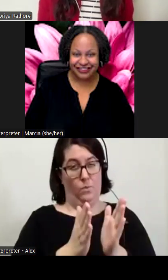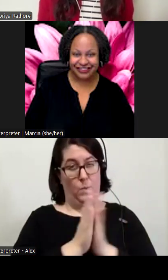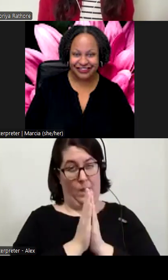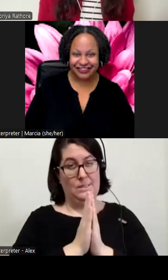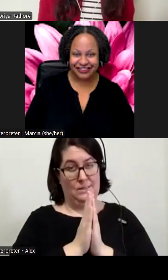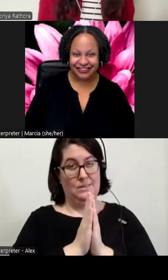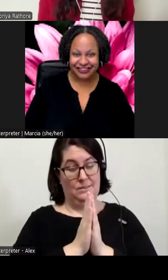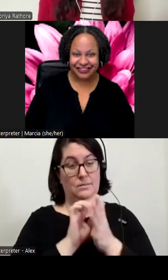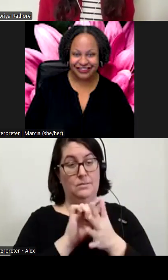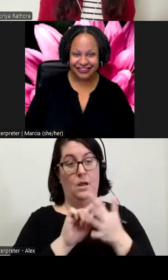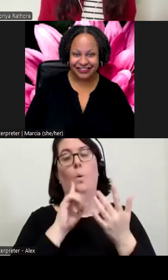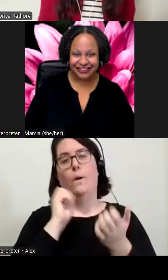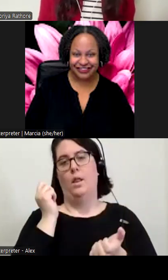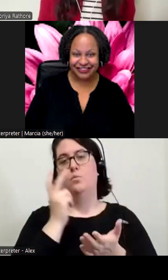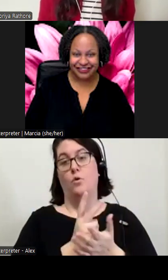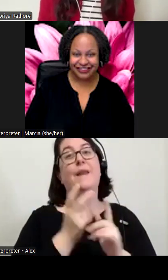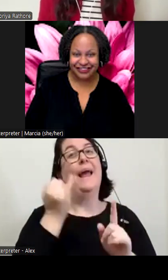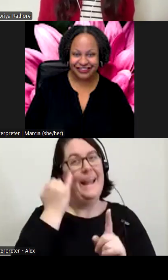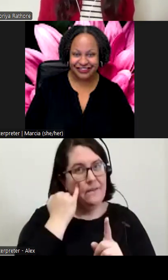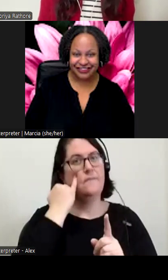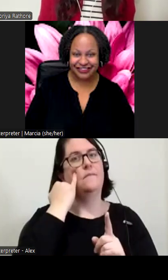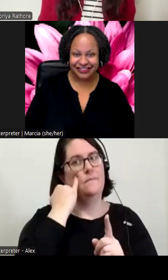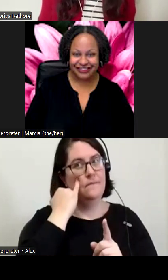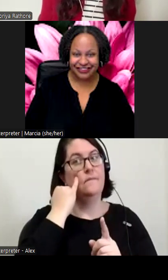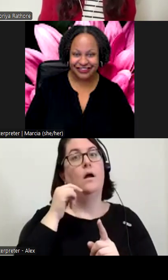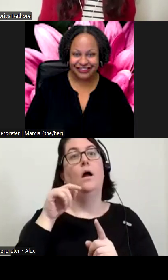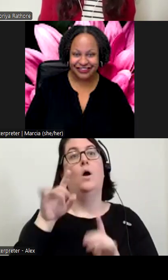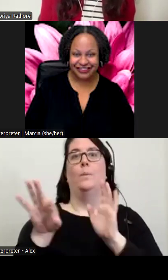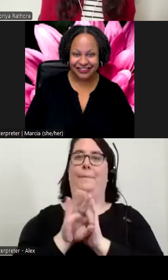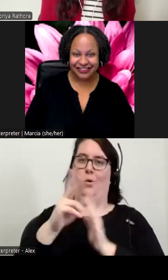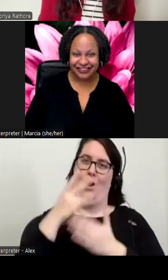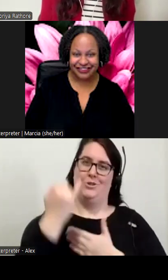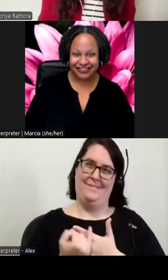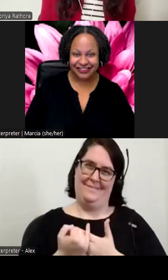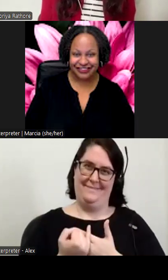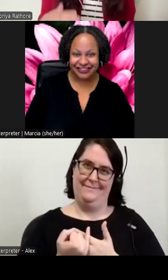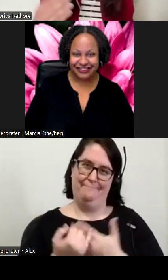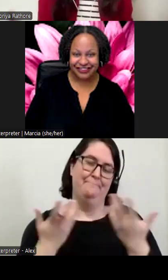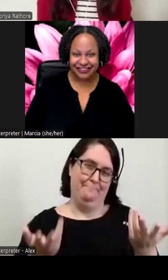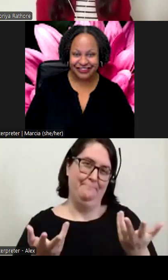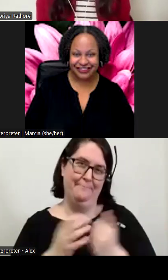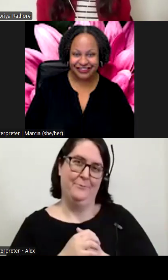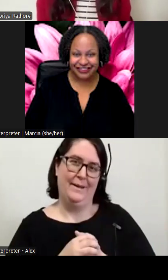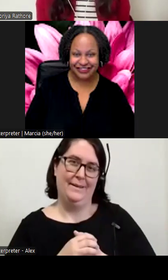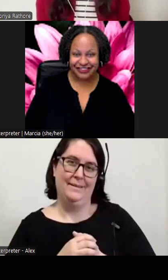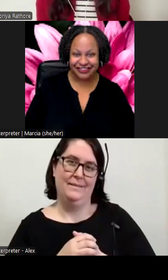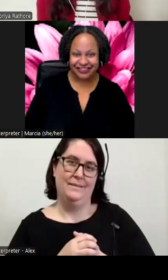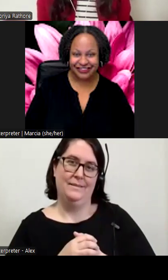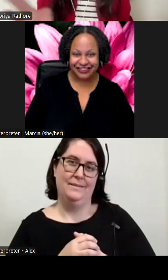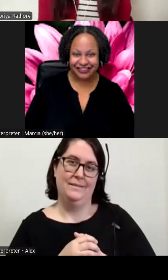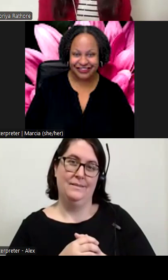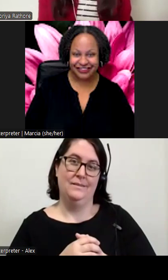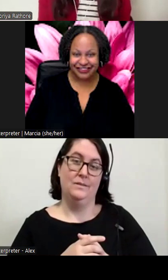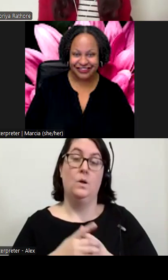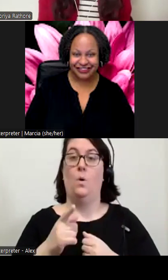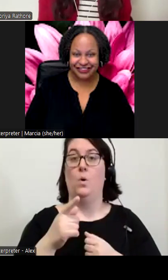eligible, will be approved as long as your project is actually funded by TAC. So you can apply for the accessibility grant at the